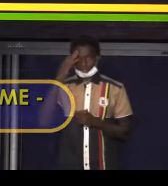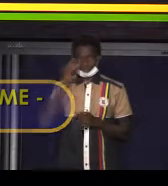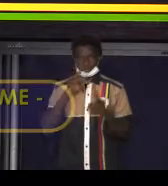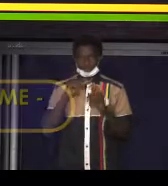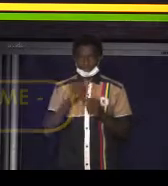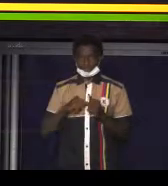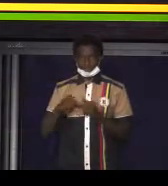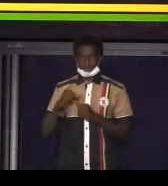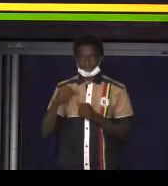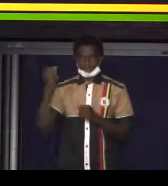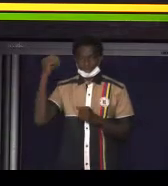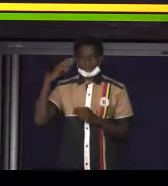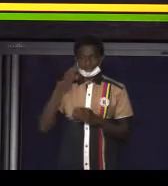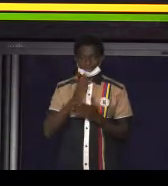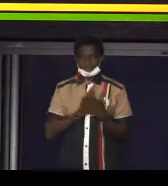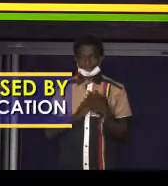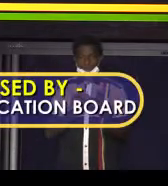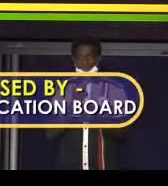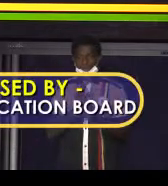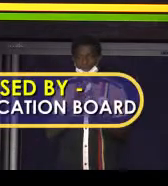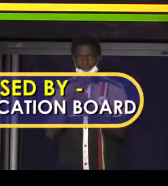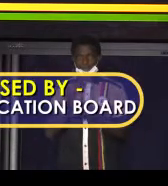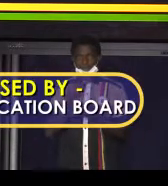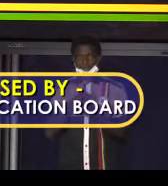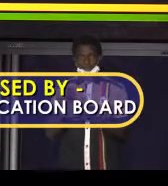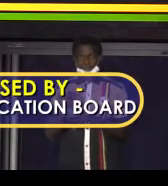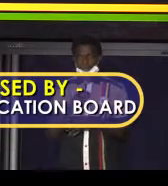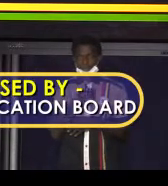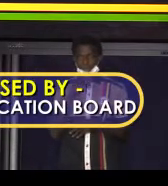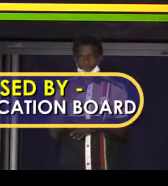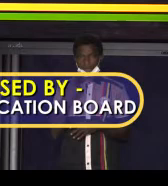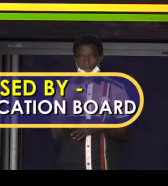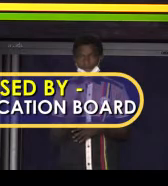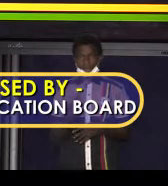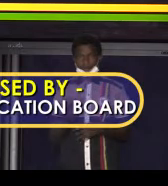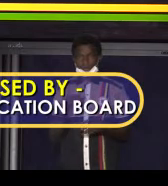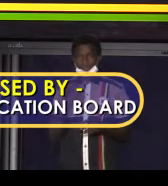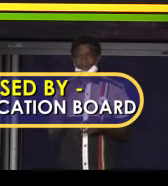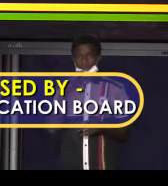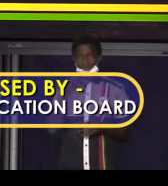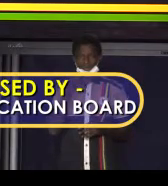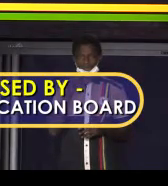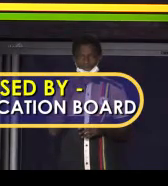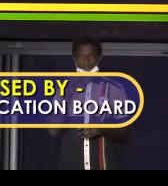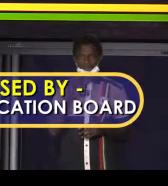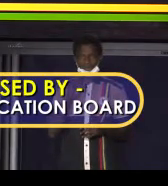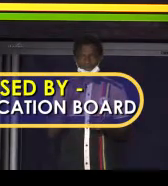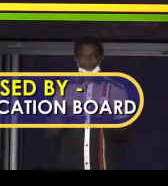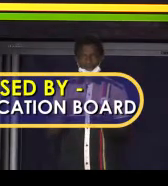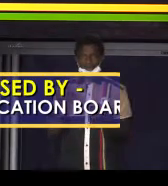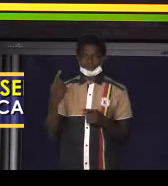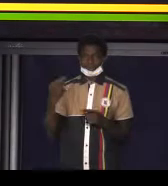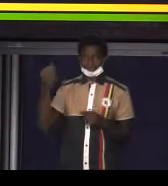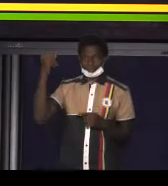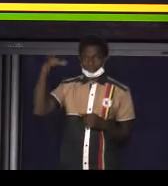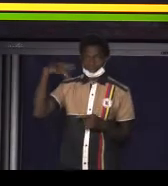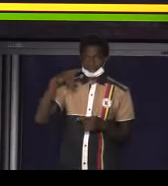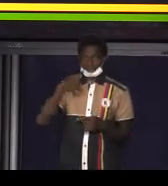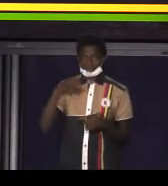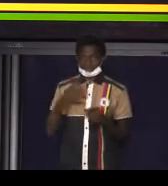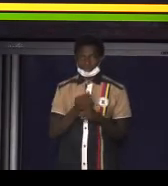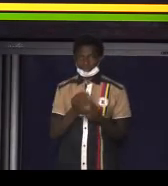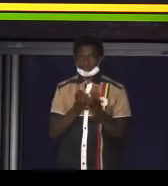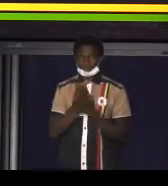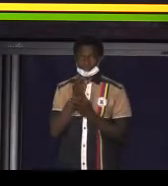Electricity. I know talking about electricity, some just believe that we are only referring to the light we get maybe through